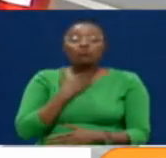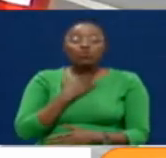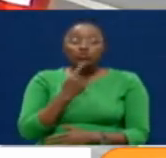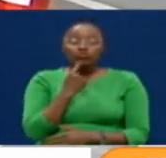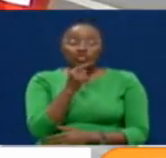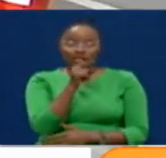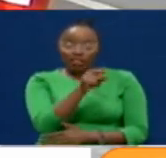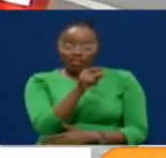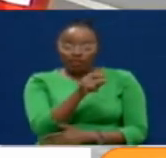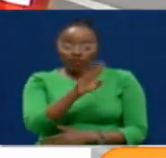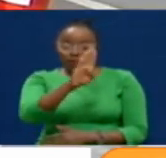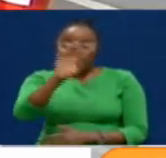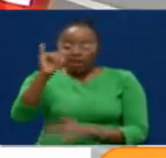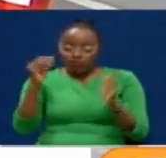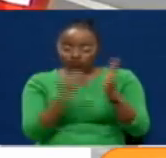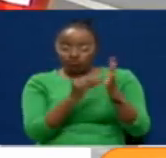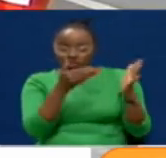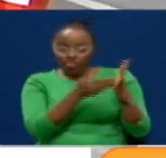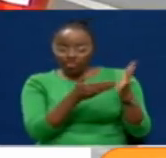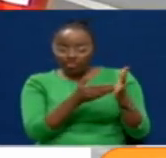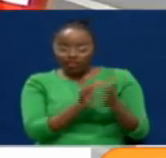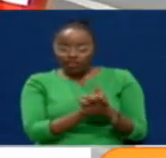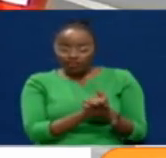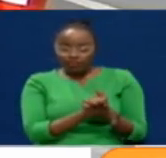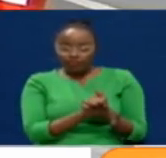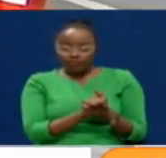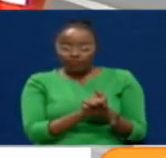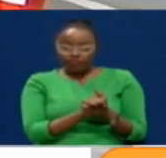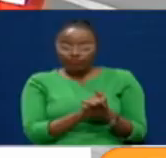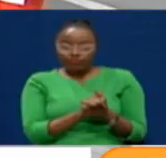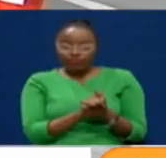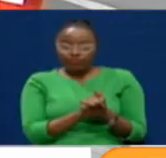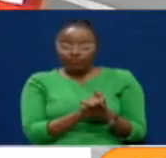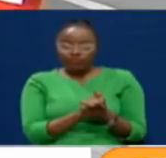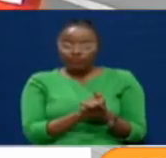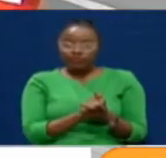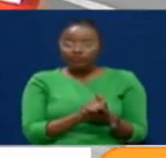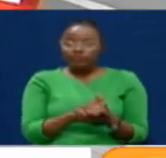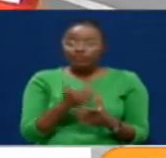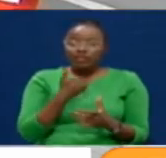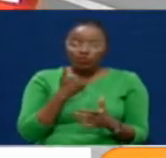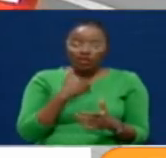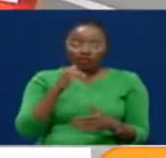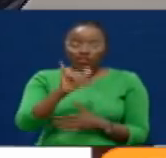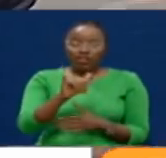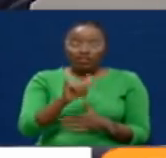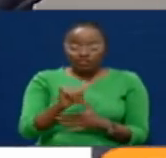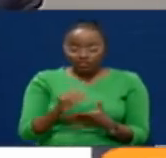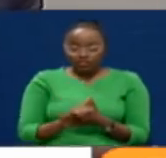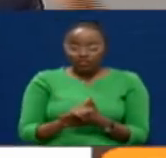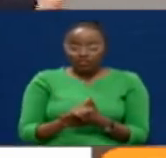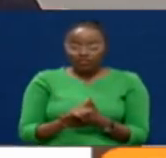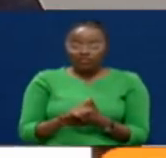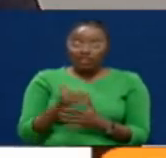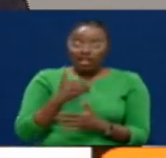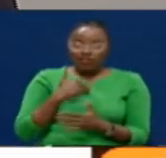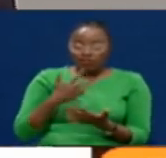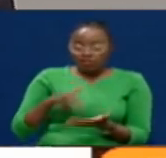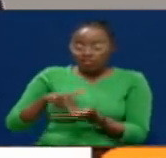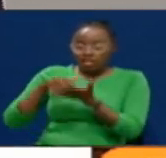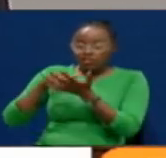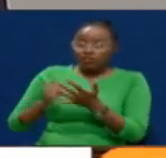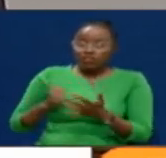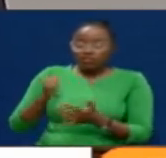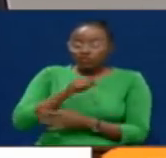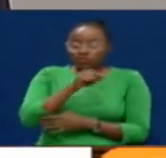him to put on the BBI. Go on. Yes. And this is... See, this is... Let's get four guys. Let's get... Jeff is standing, I am standing, and